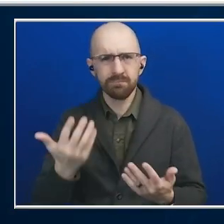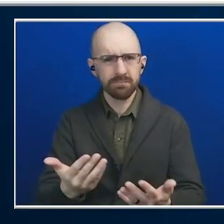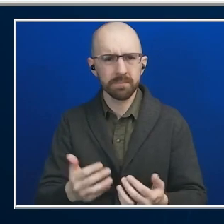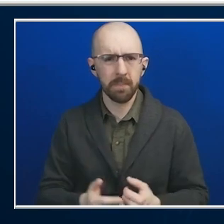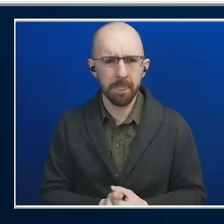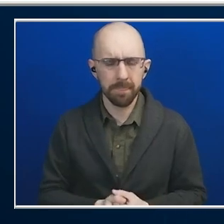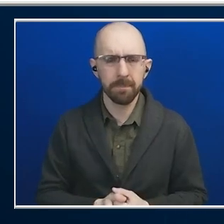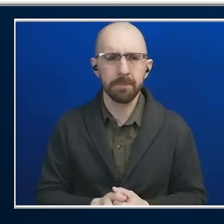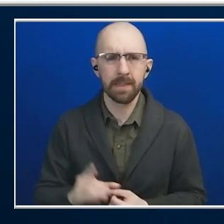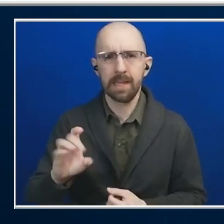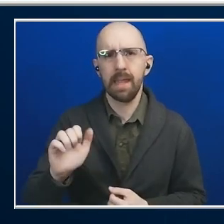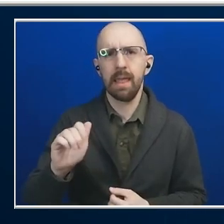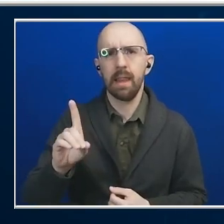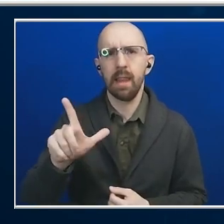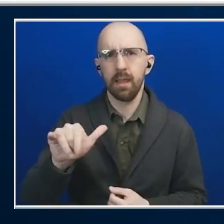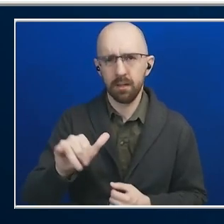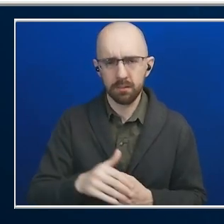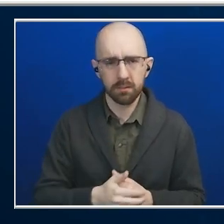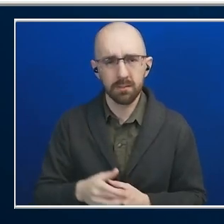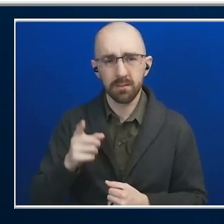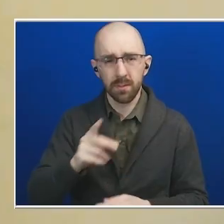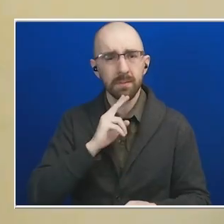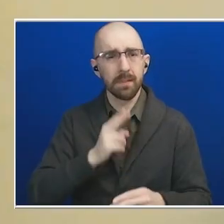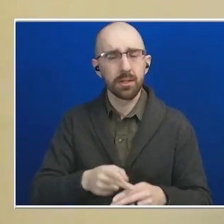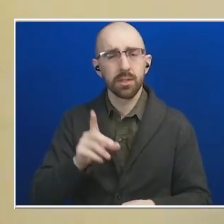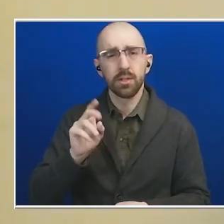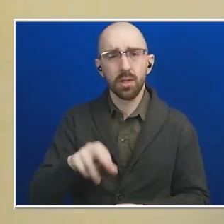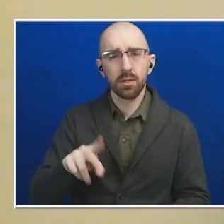Well, as you mentioned, Dr. Coomer, the